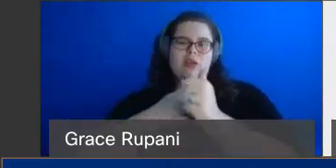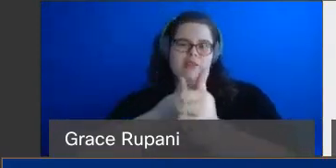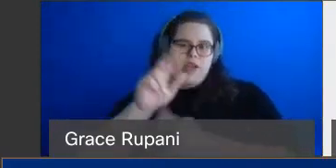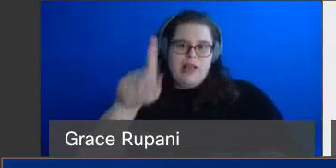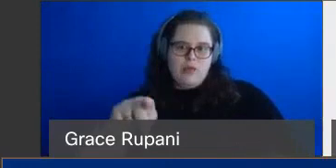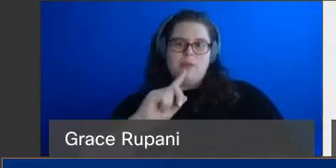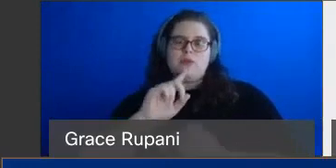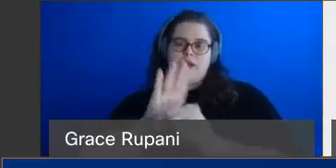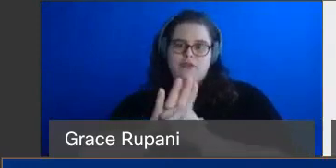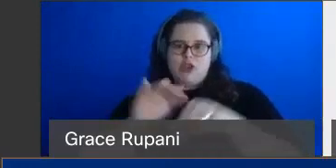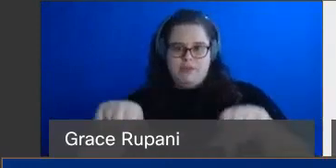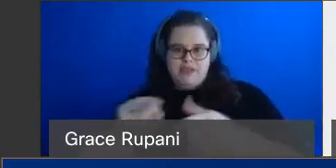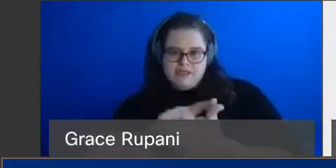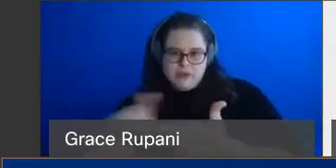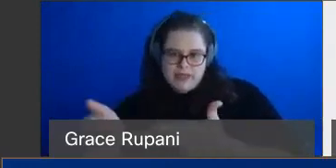get